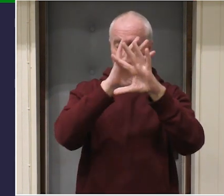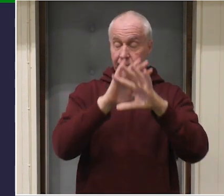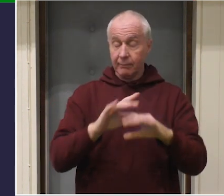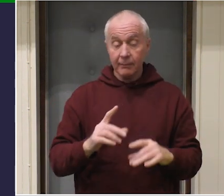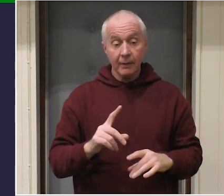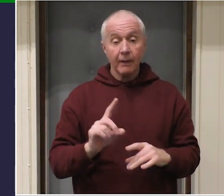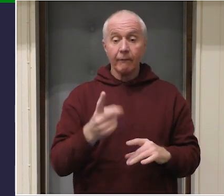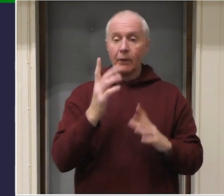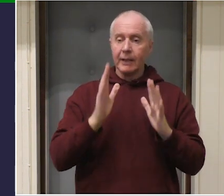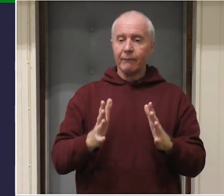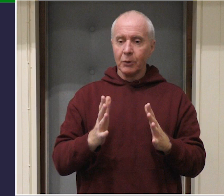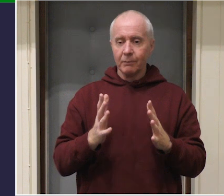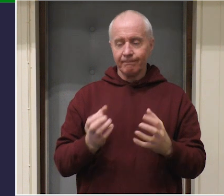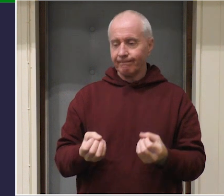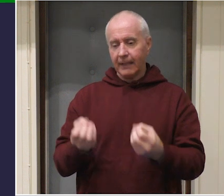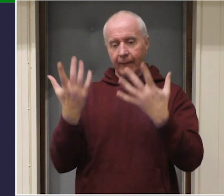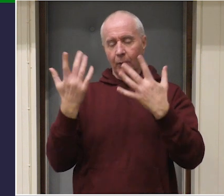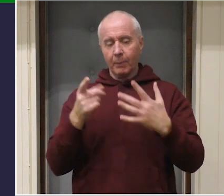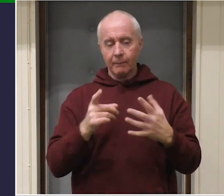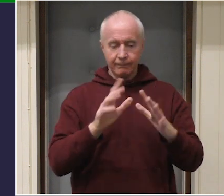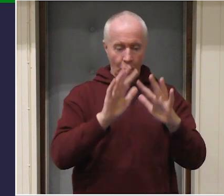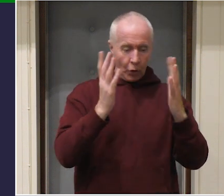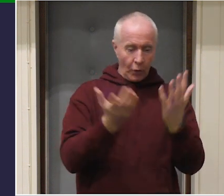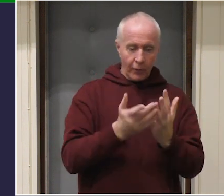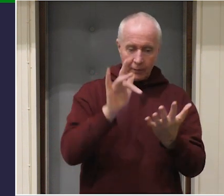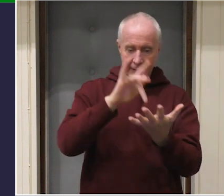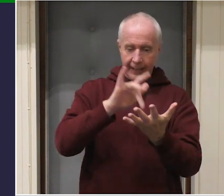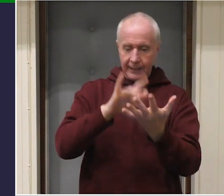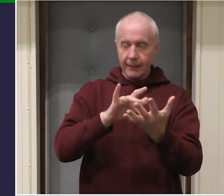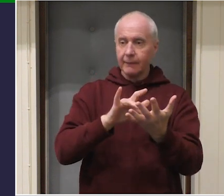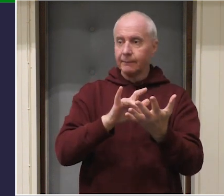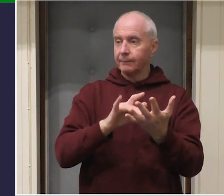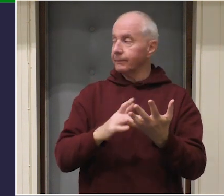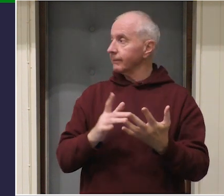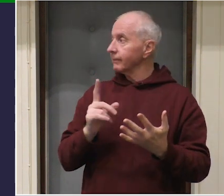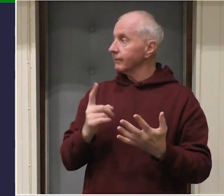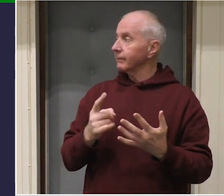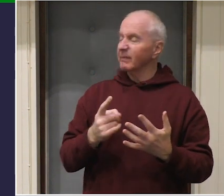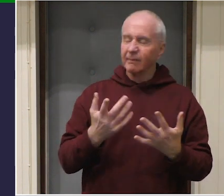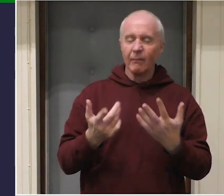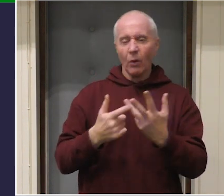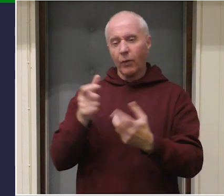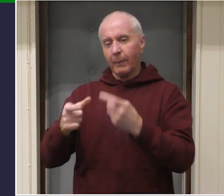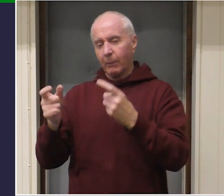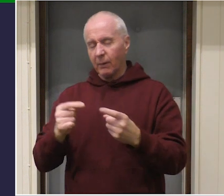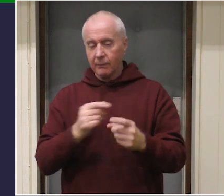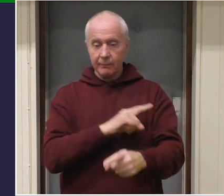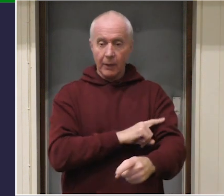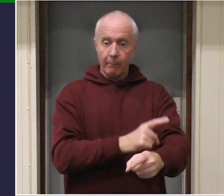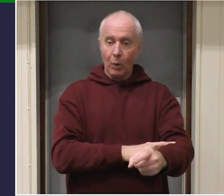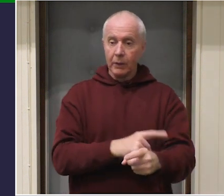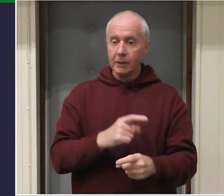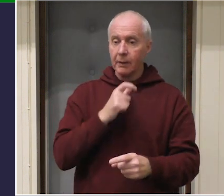to abandon the idea that the Earth is the centre of the universe. In fact, this wasn't new at the time. A Polish priest